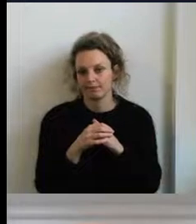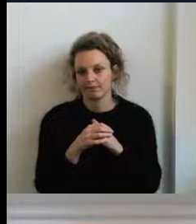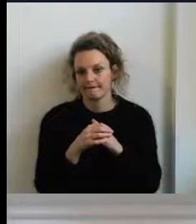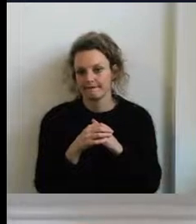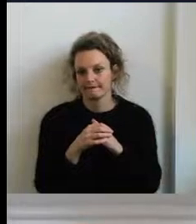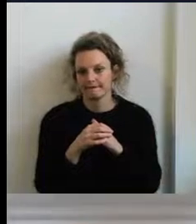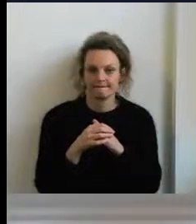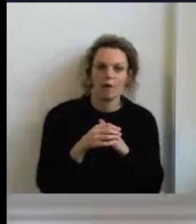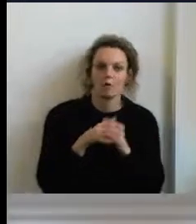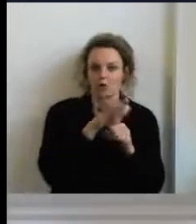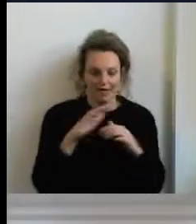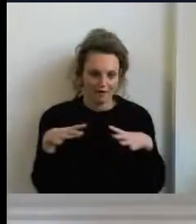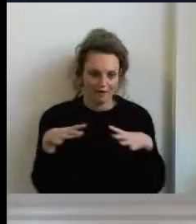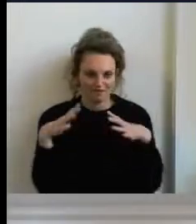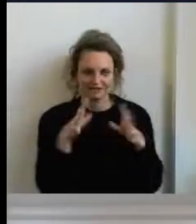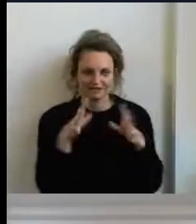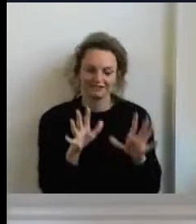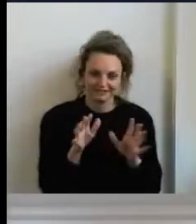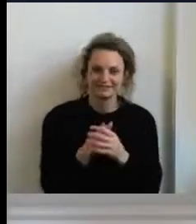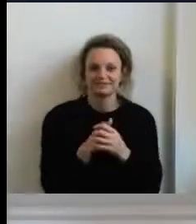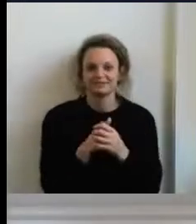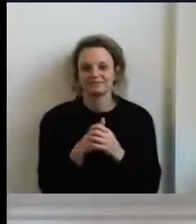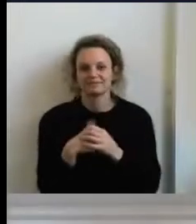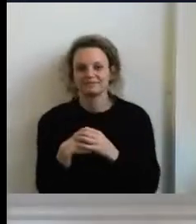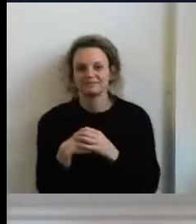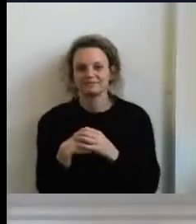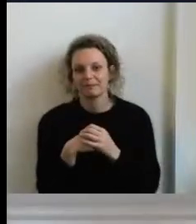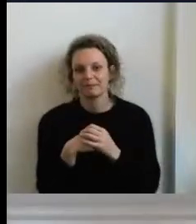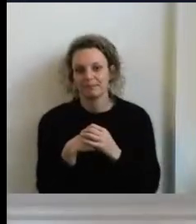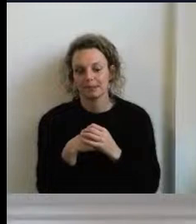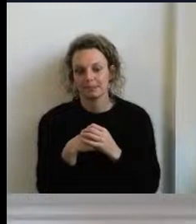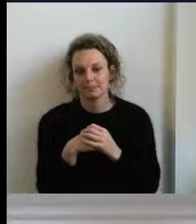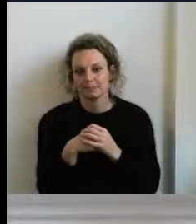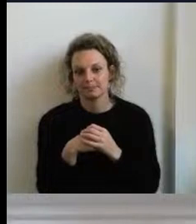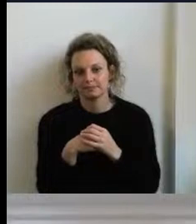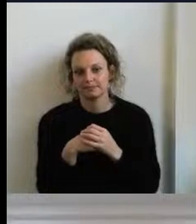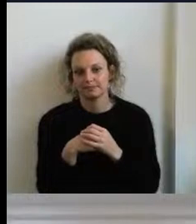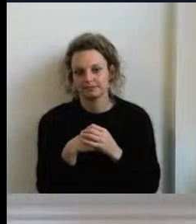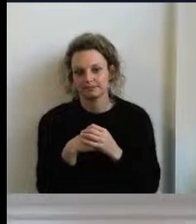in Yeah. the increments. Yeah. Okay, Yeah. sorry. That's what I get for not being able to see too well.